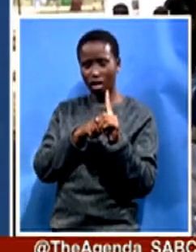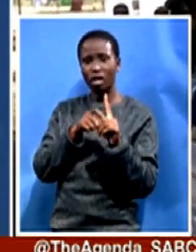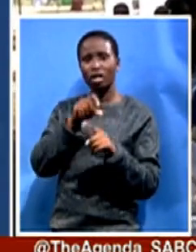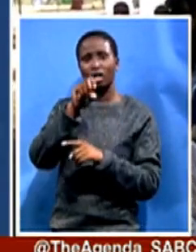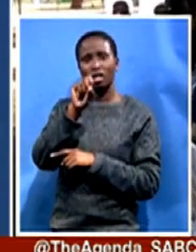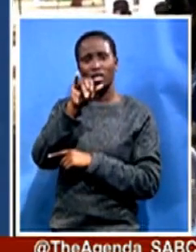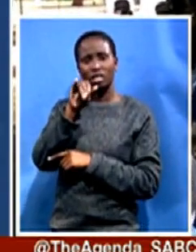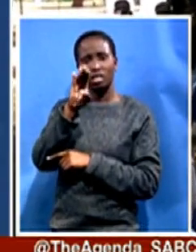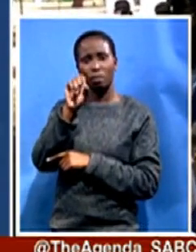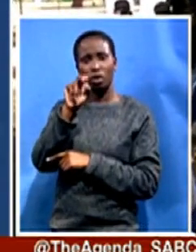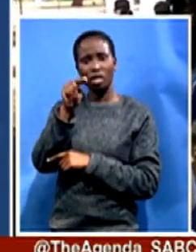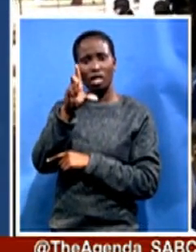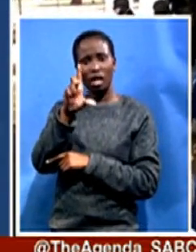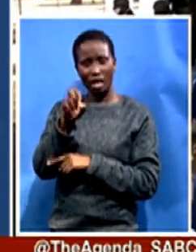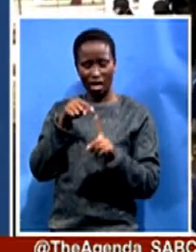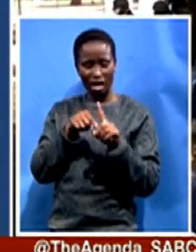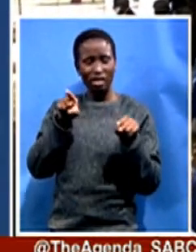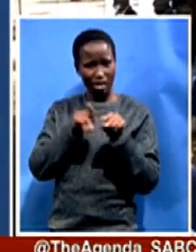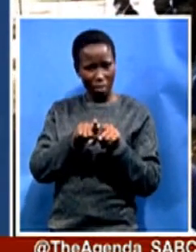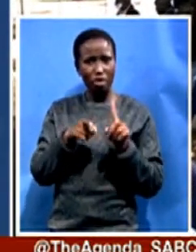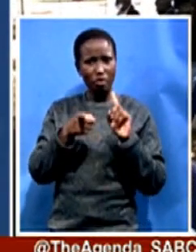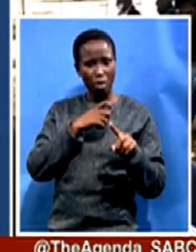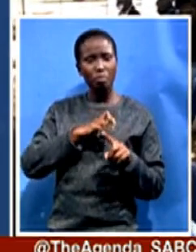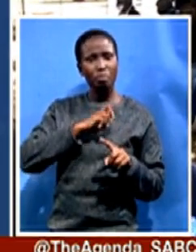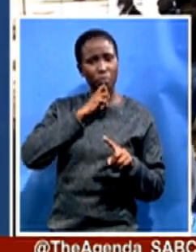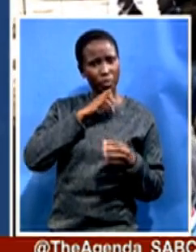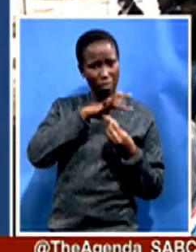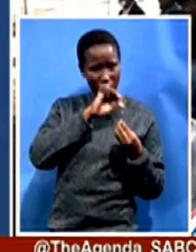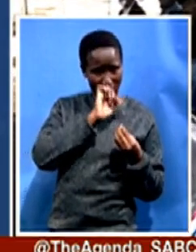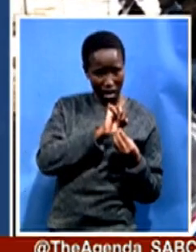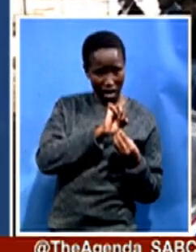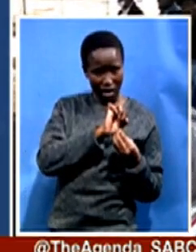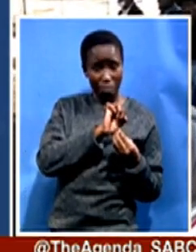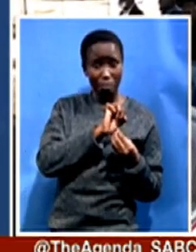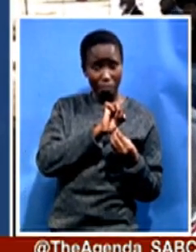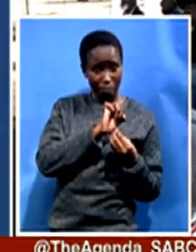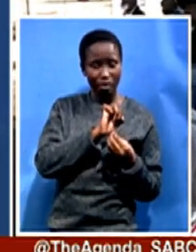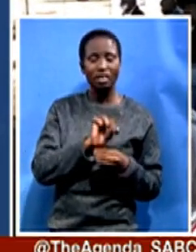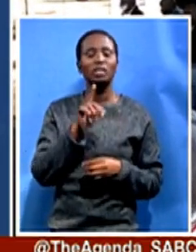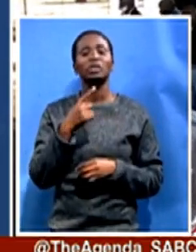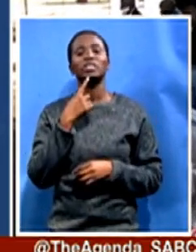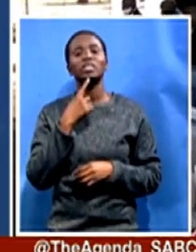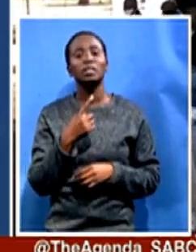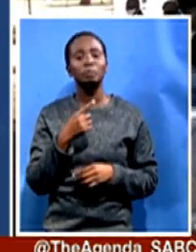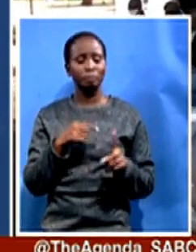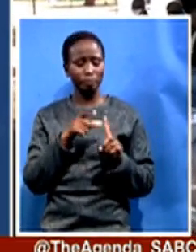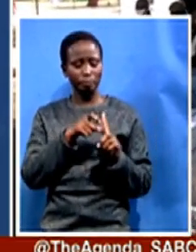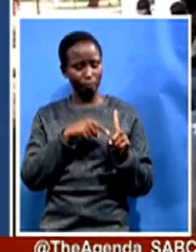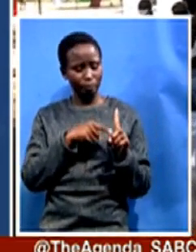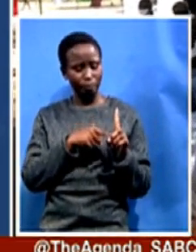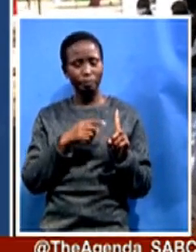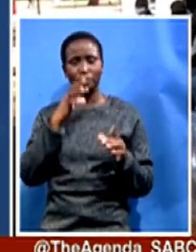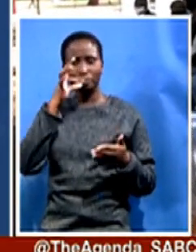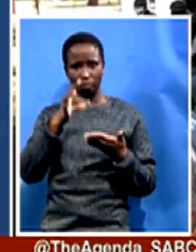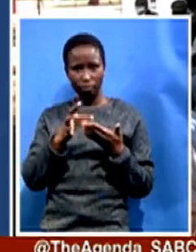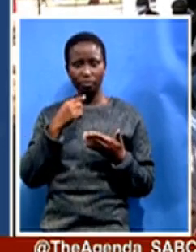and he apparently suggested to bring in the late Queen Mantfombi into the